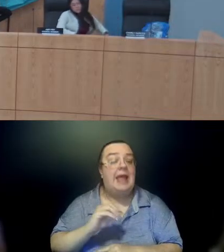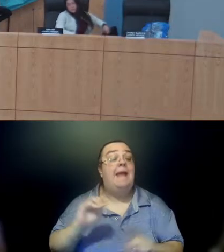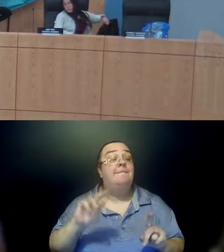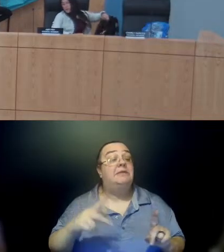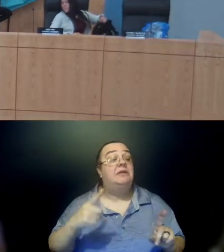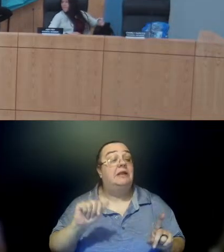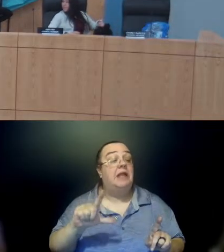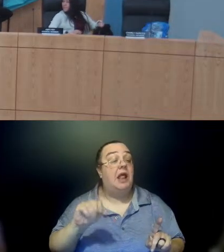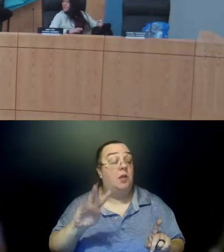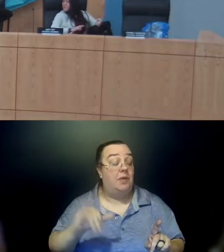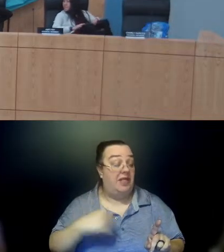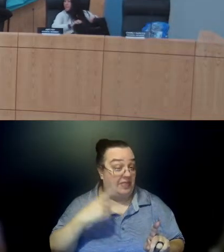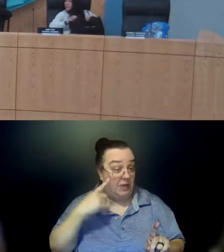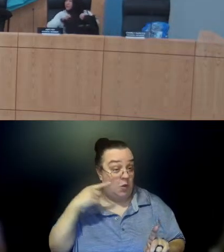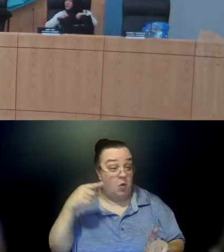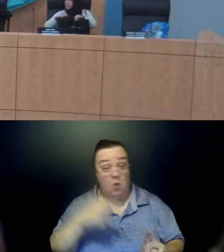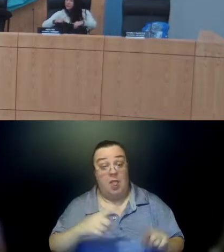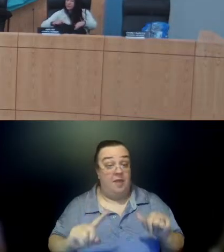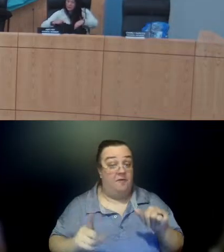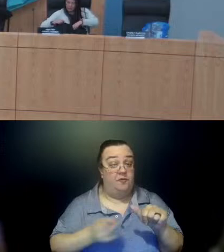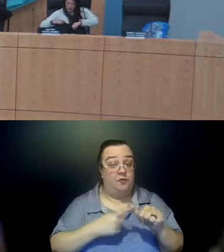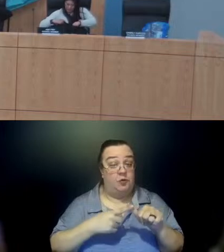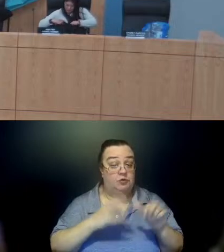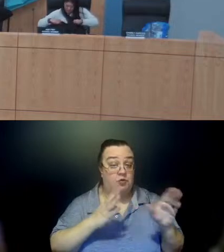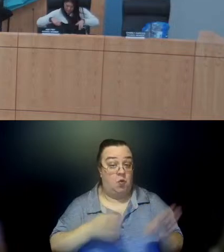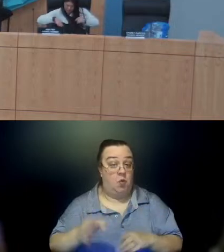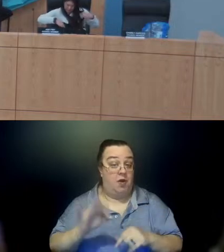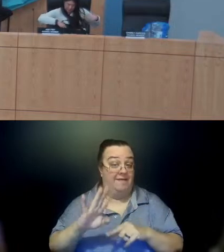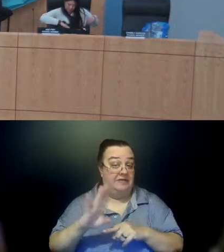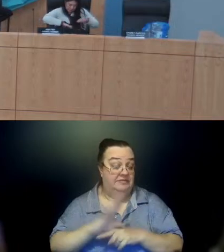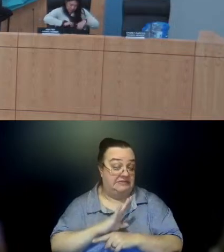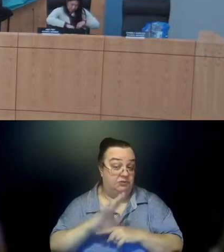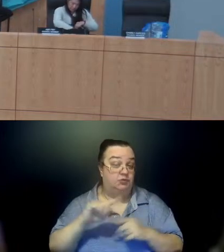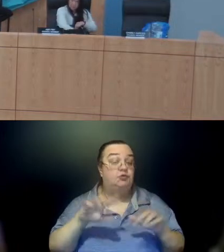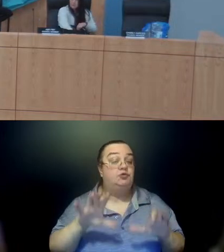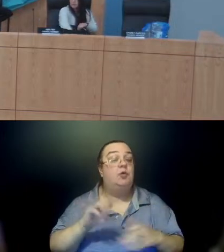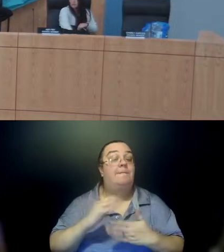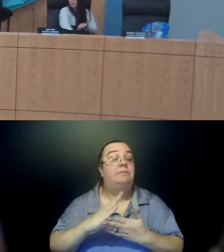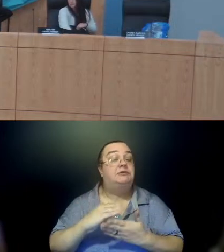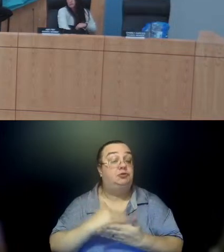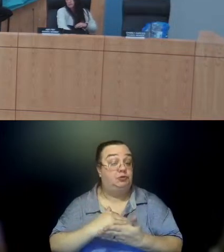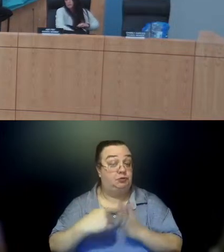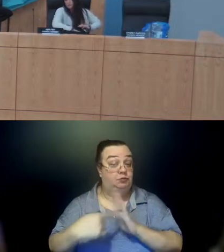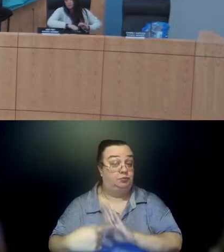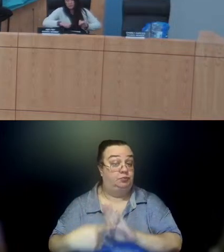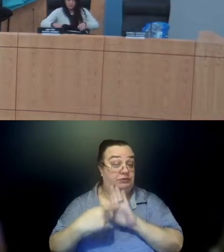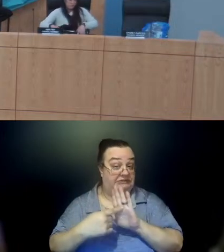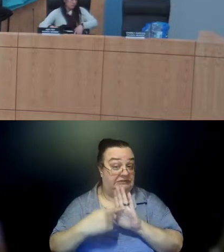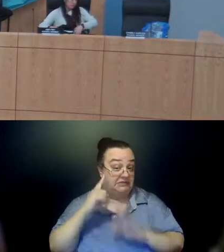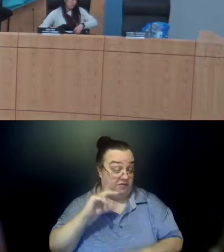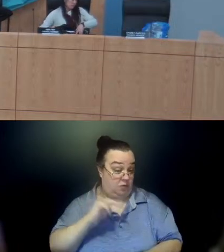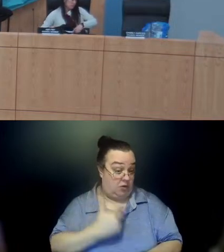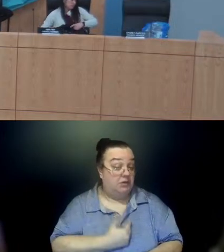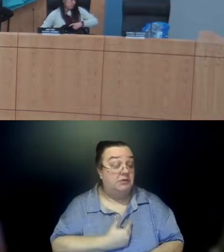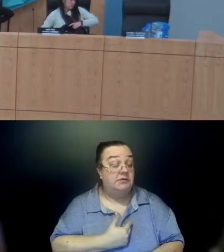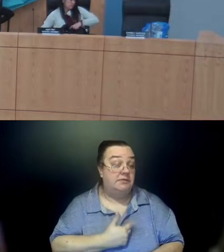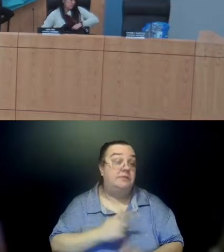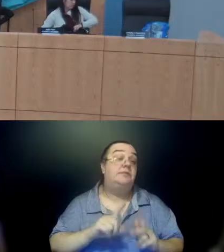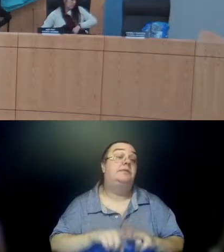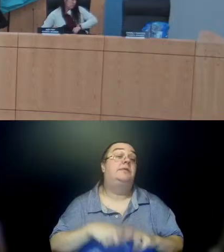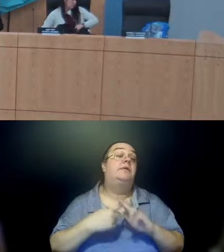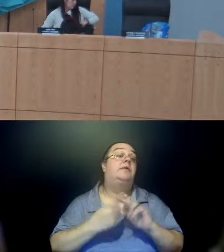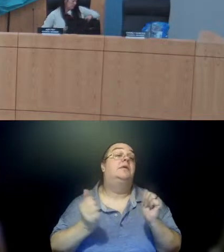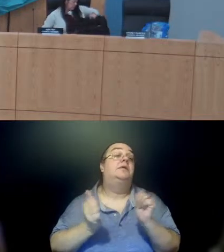Galloway, I think you're the first order of business to do a budget presentation for us, starting